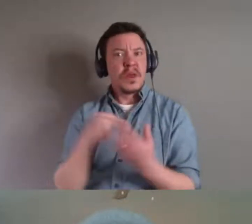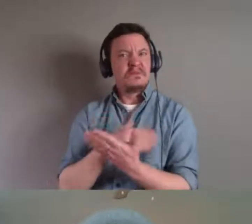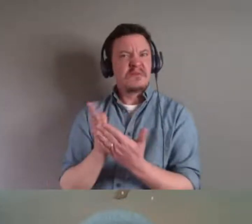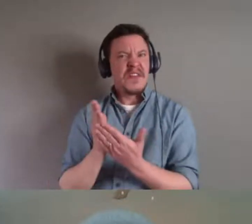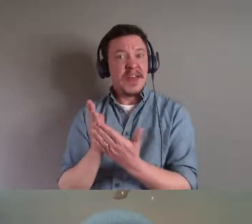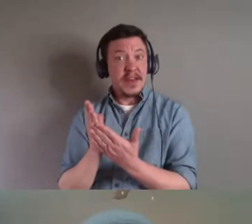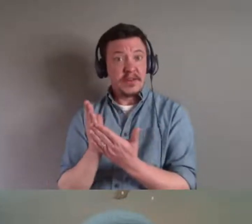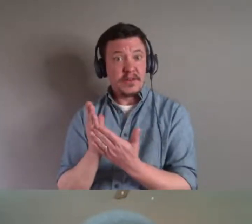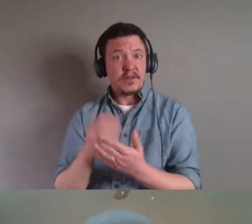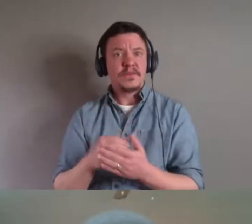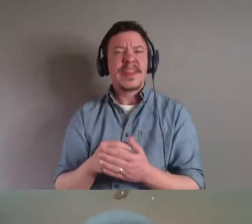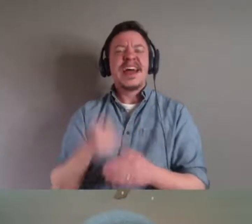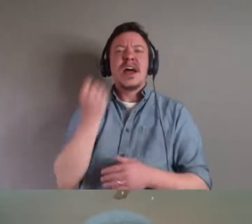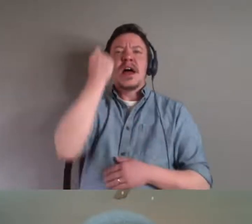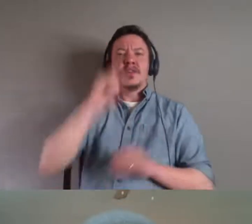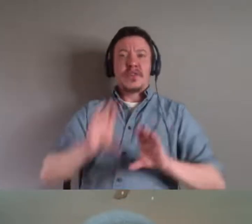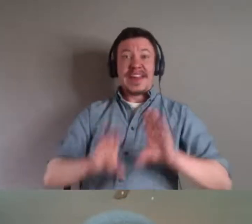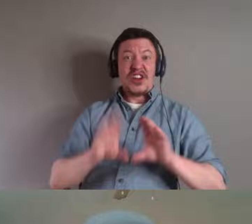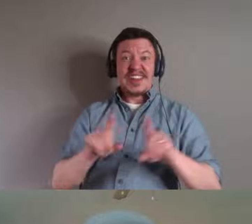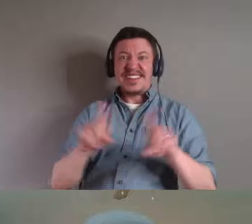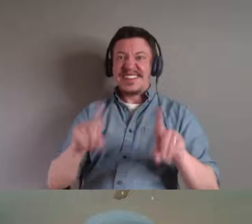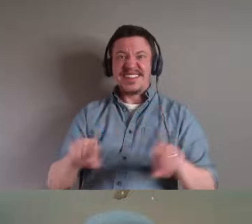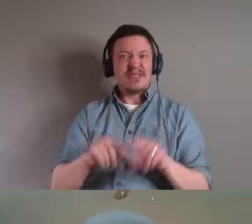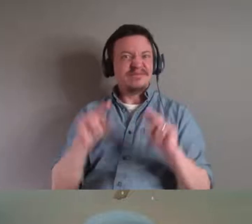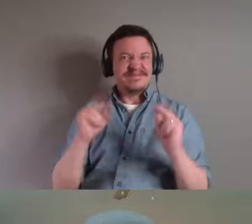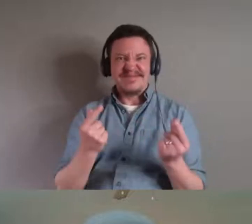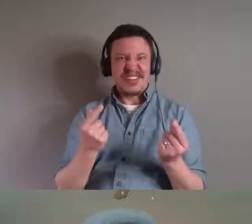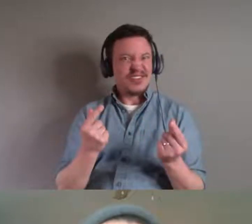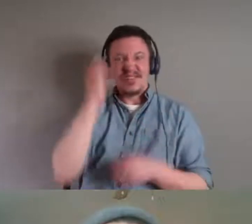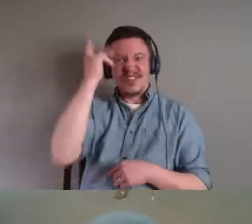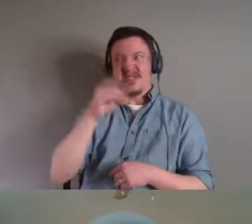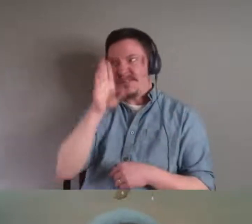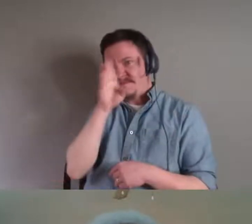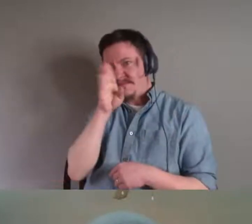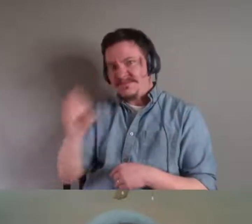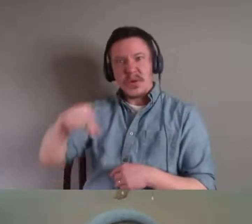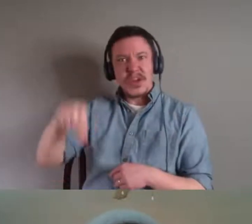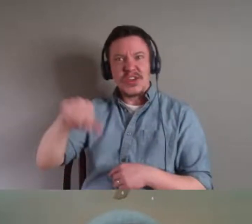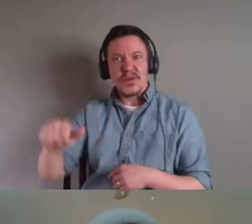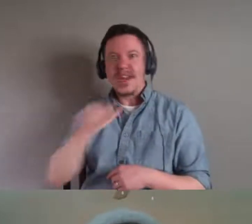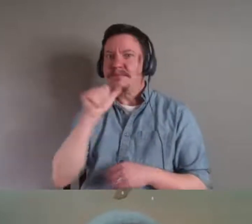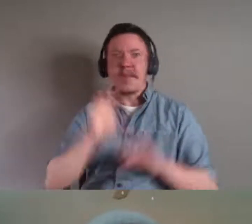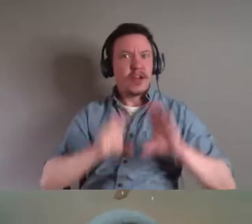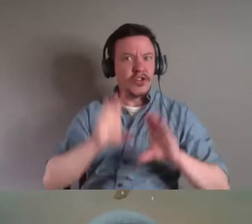So try not to use the chat as much because I will be looking at the Q&A primarily.